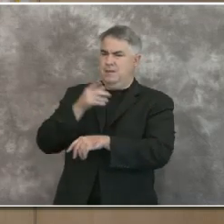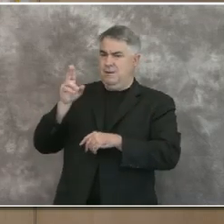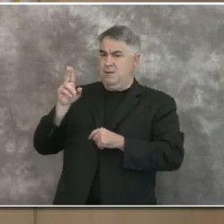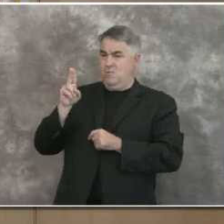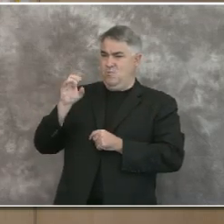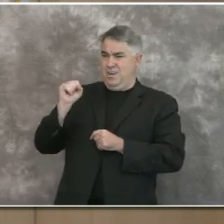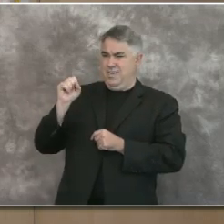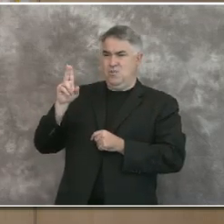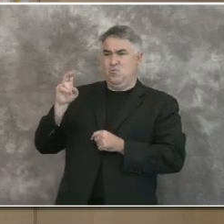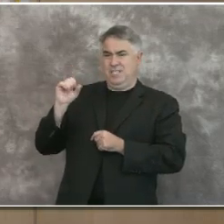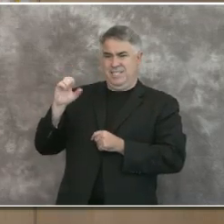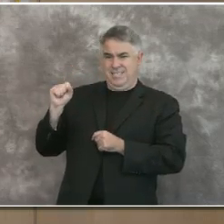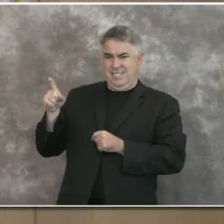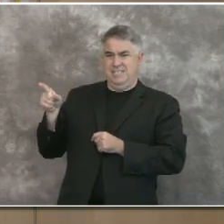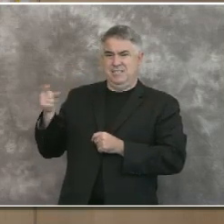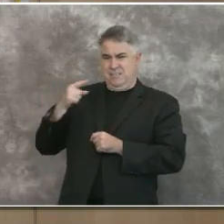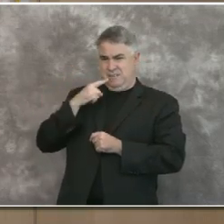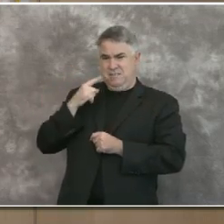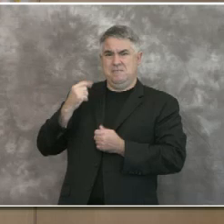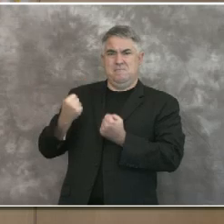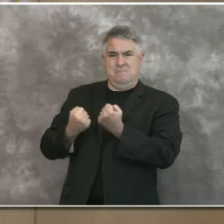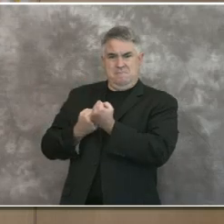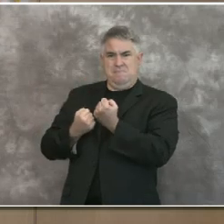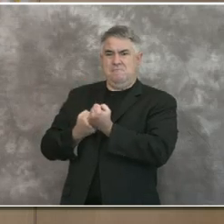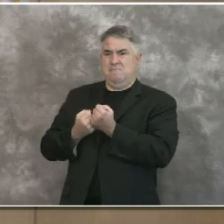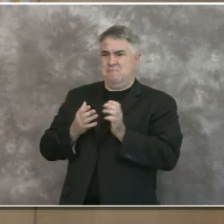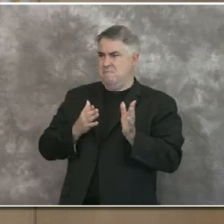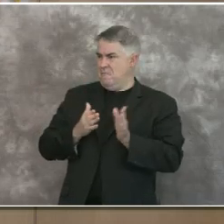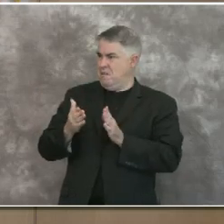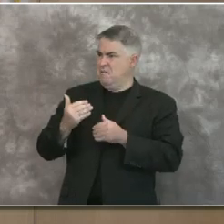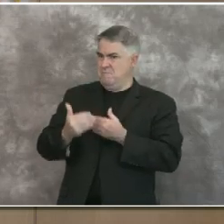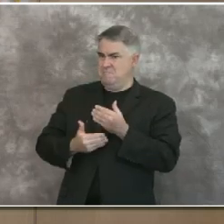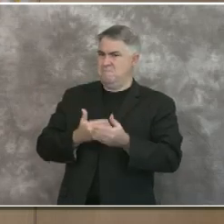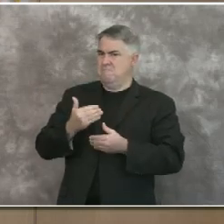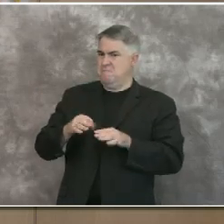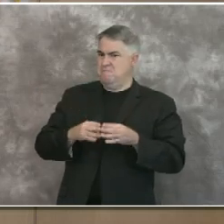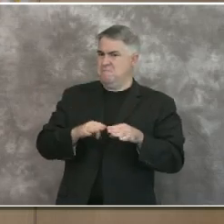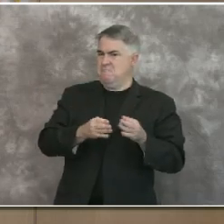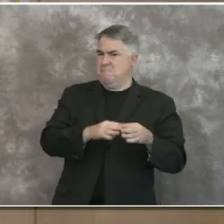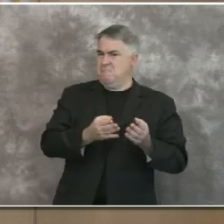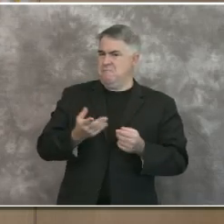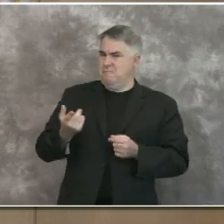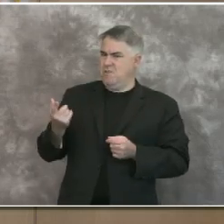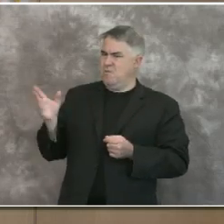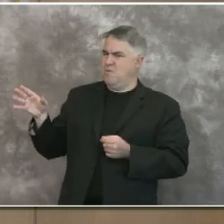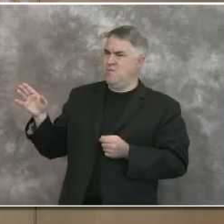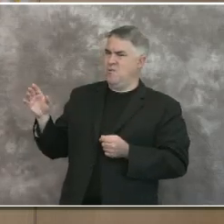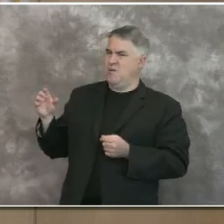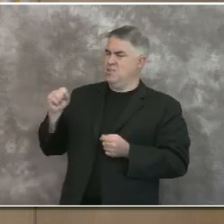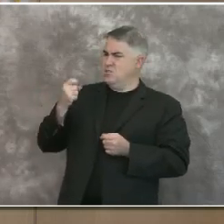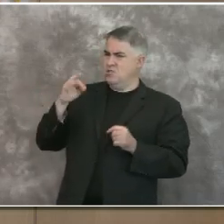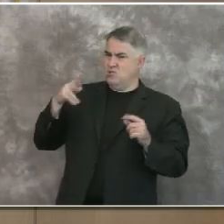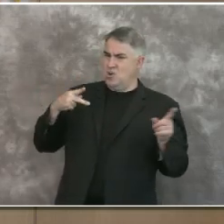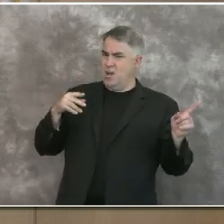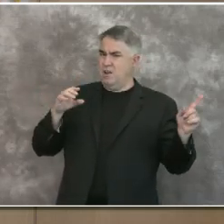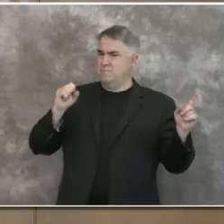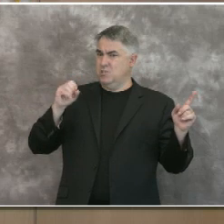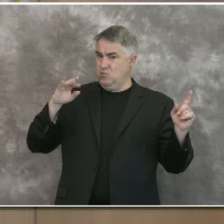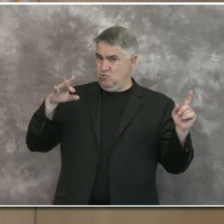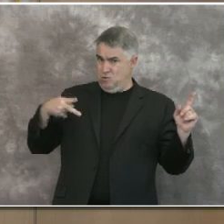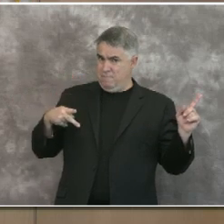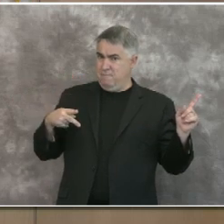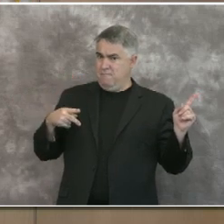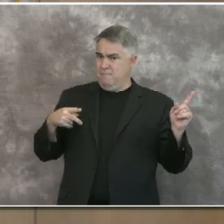Palomar said that they supported the plan and had sat down with county health officials to review it in depth. But Sharp Healthcare and Scripps, who say they're treating more than half of the county's